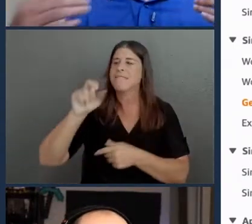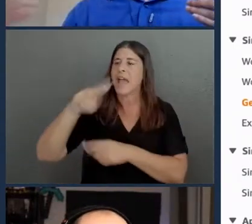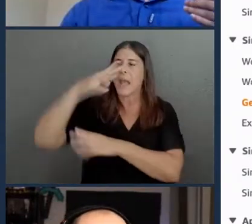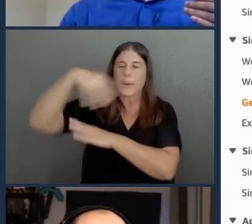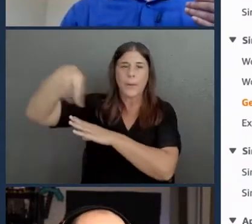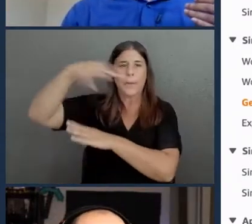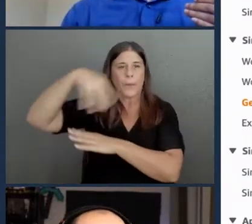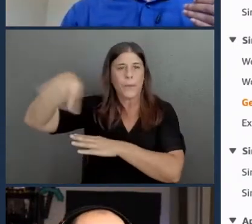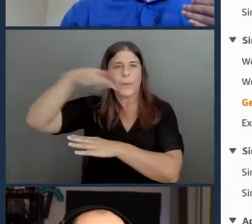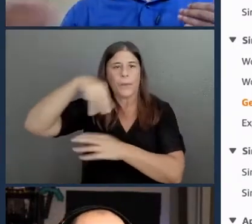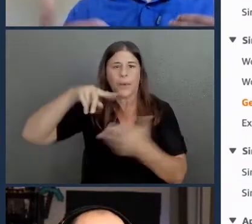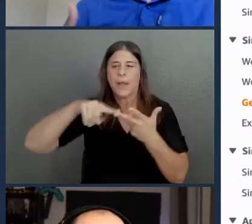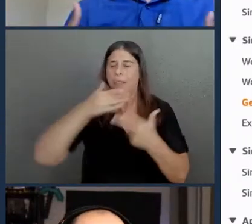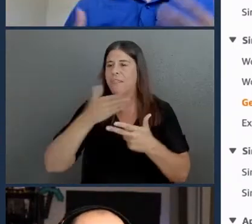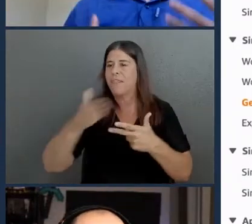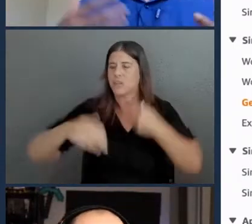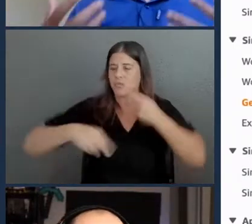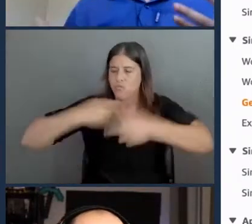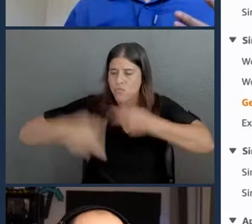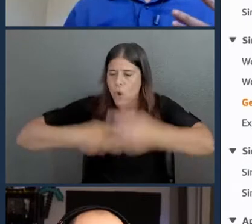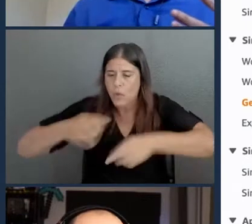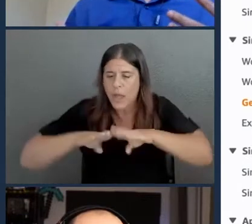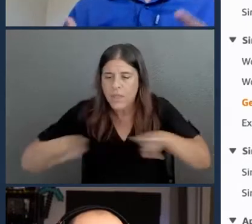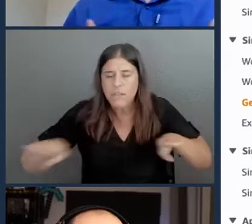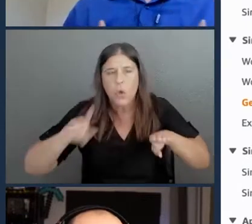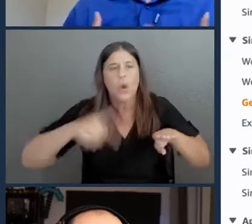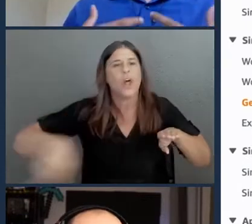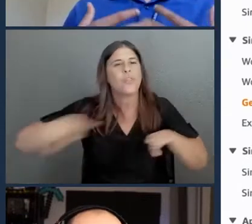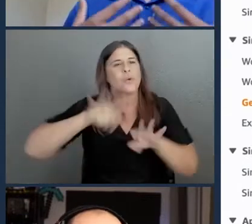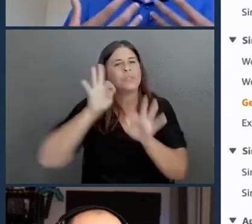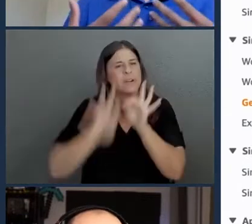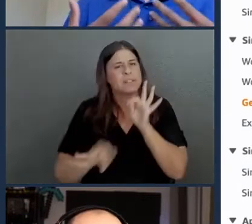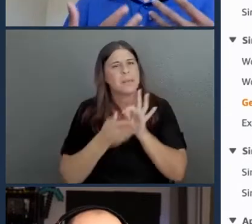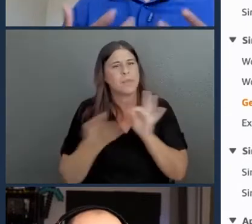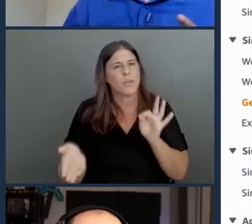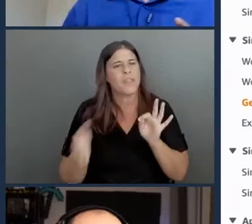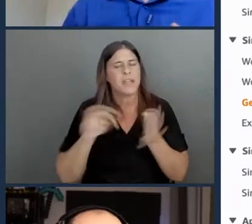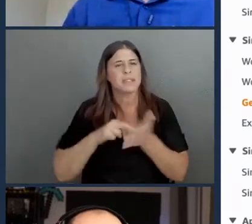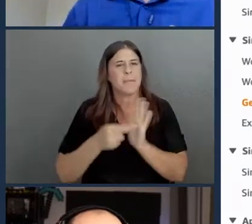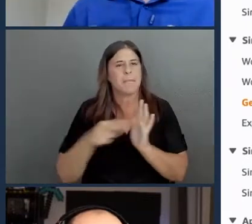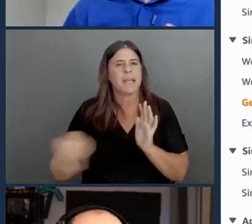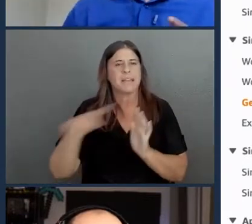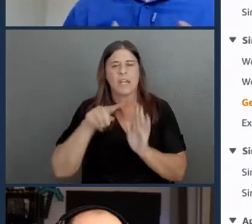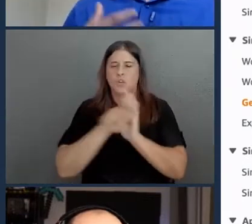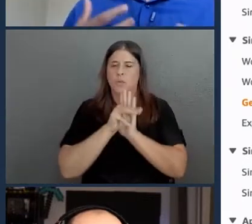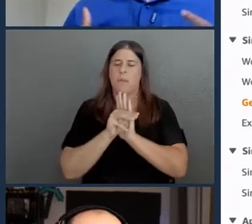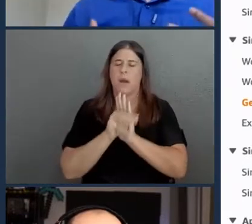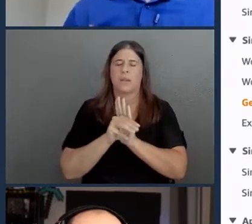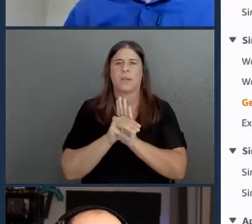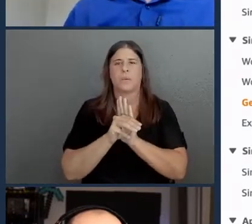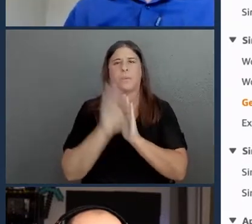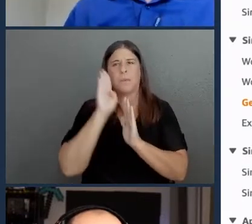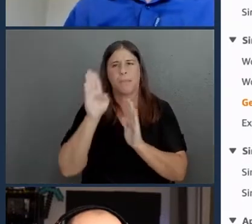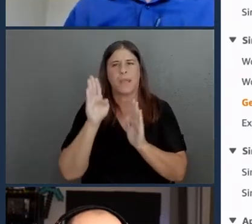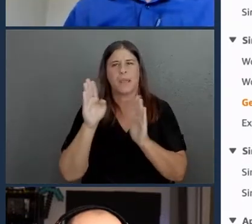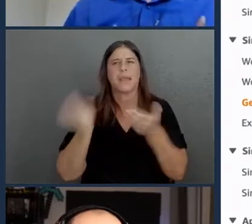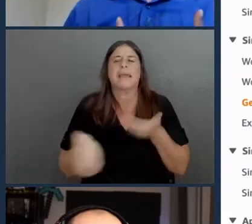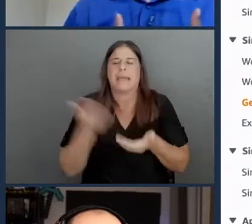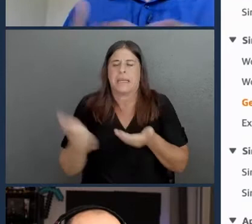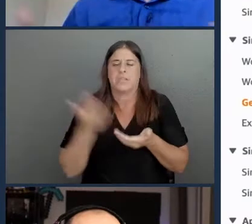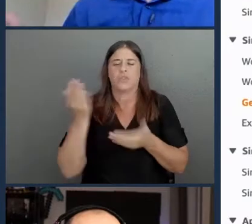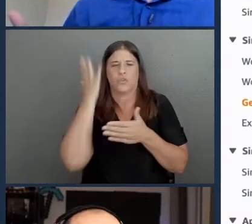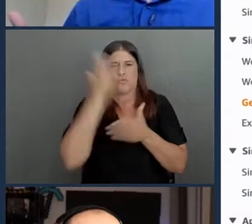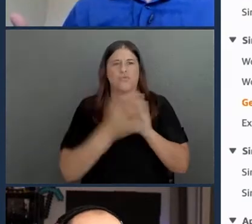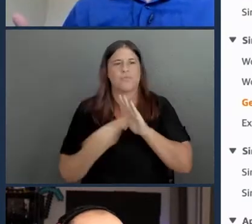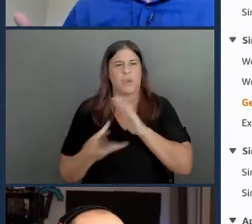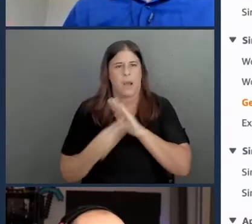things rolling on the floor, these are simpler objects for which your modeling will be a lot more easier to do.